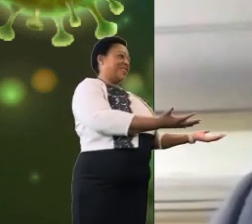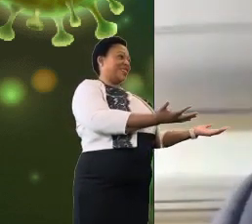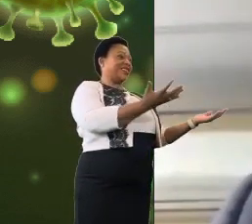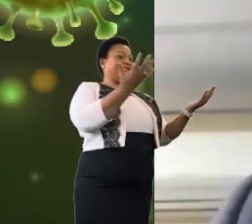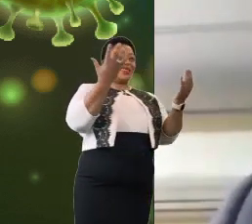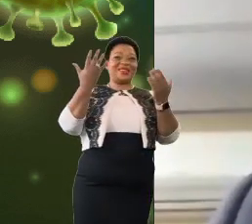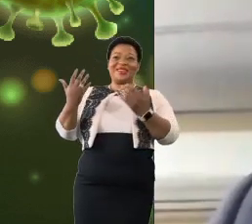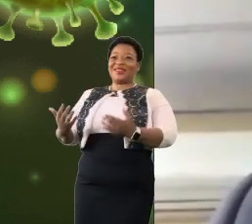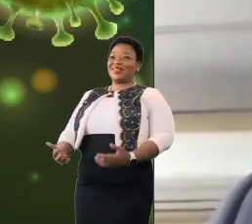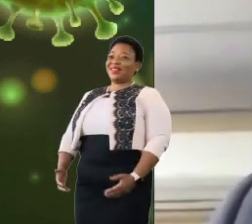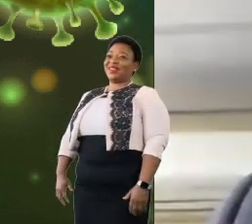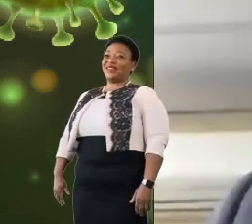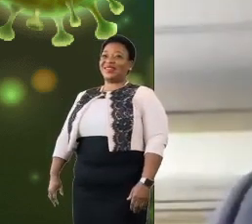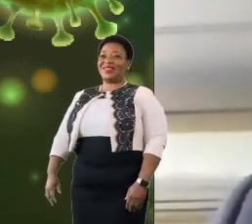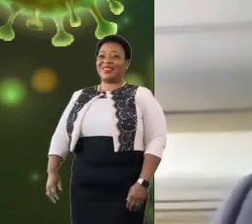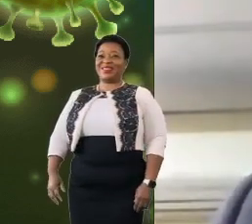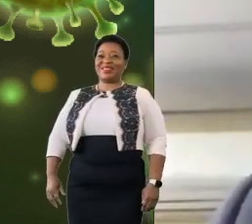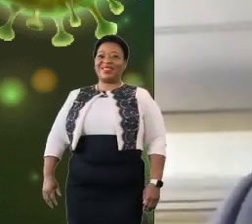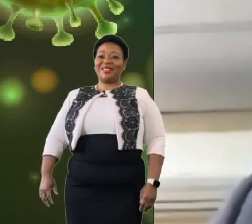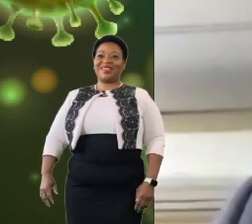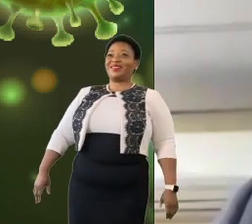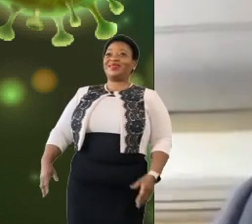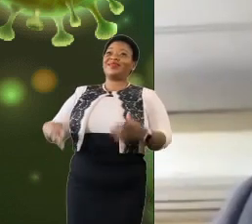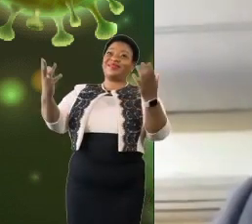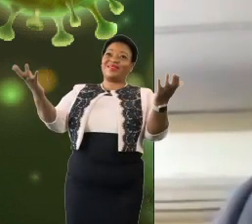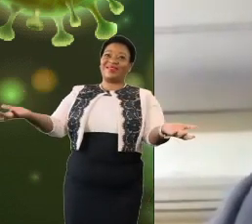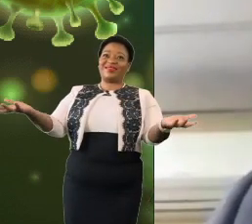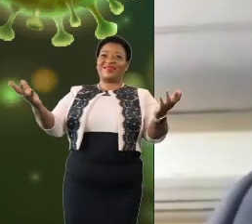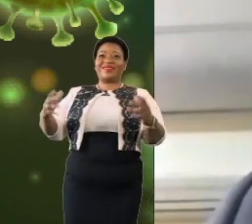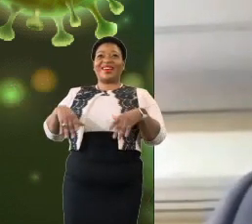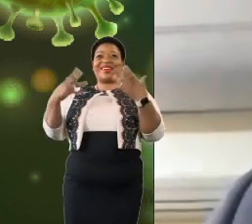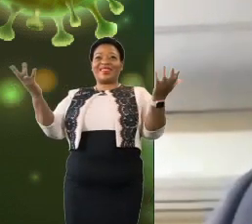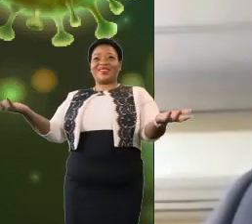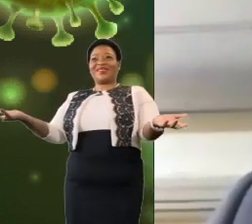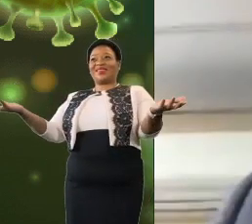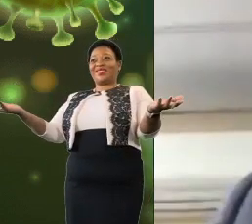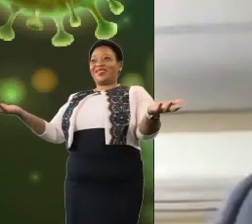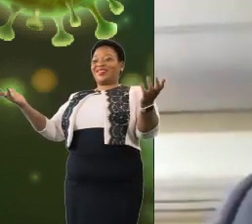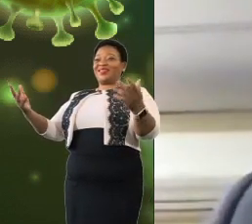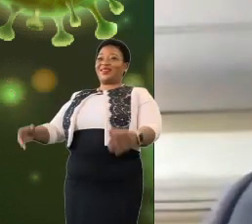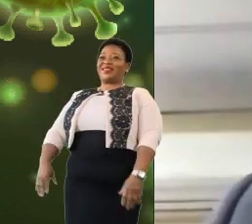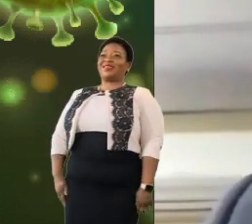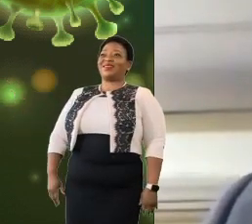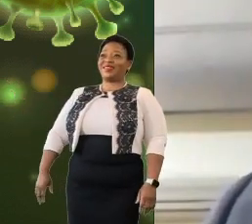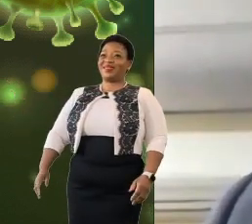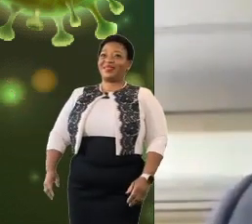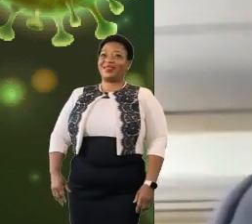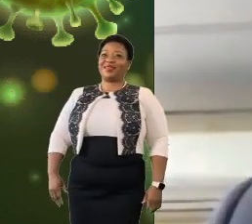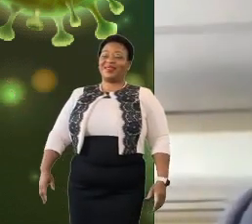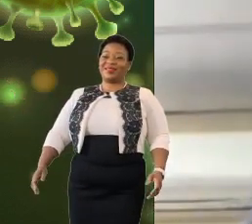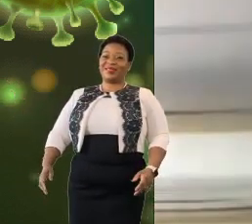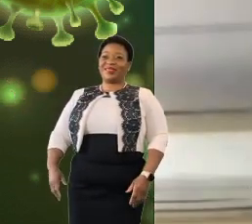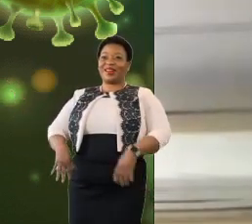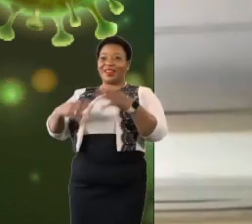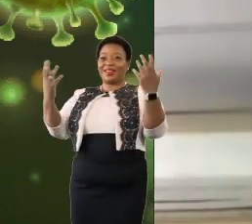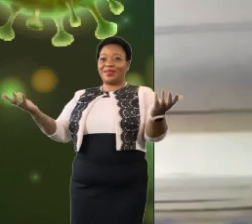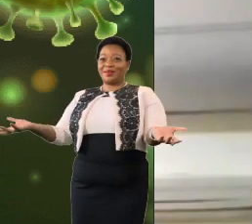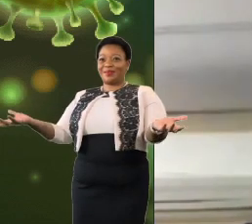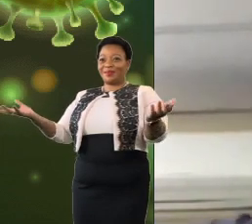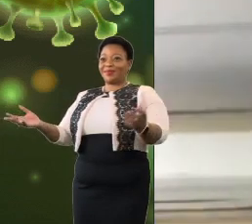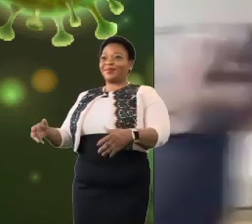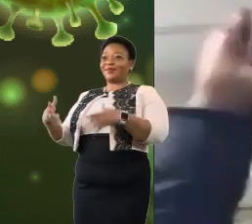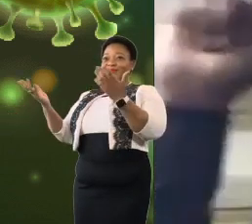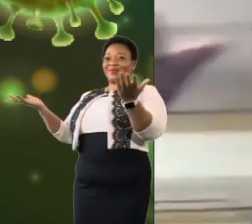give 5,000 rands, even though the calculation, no, if the salary is 10,000 rands,